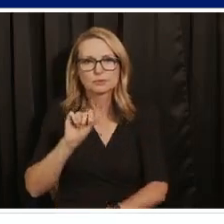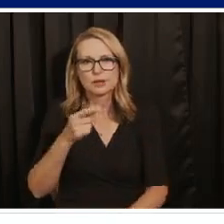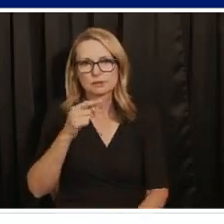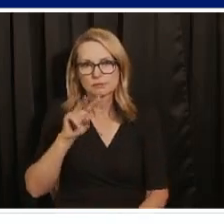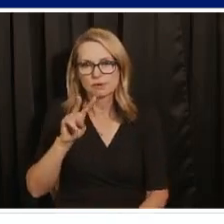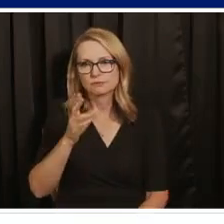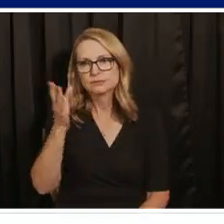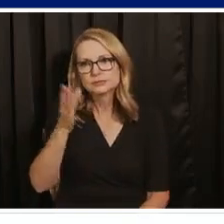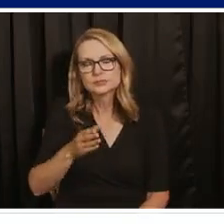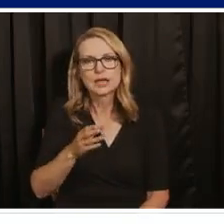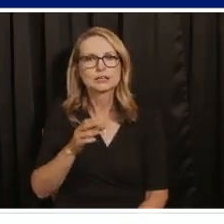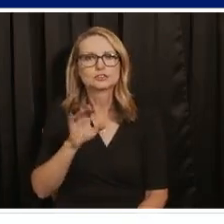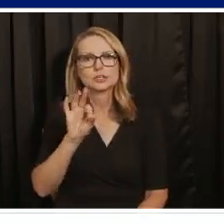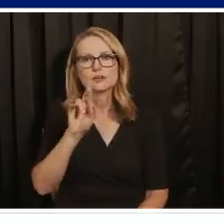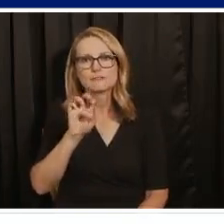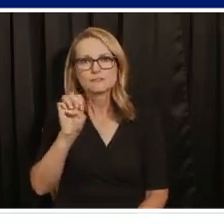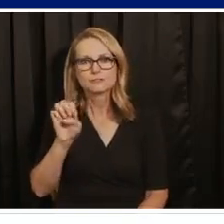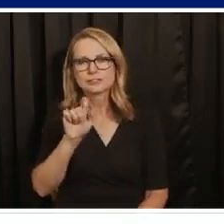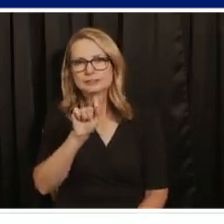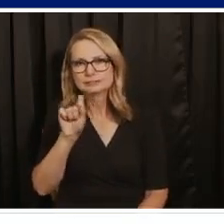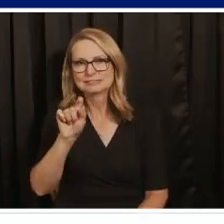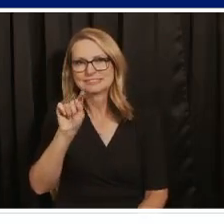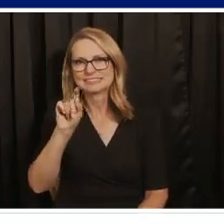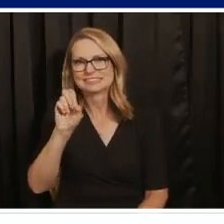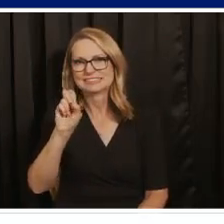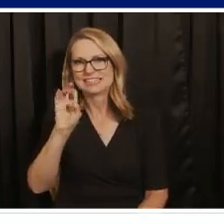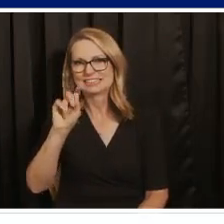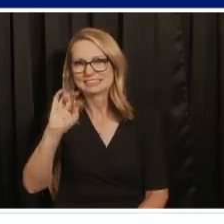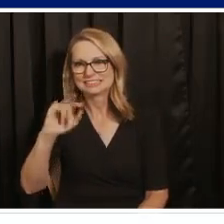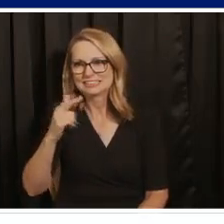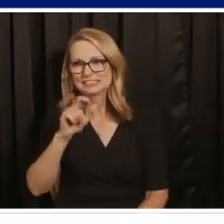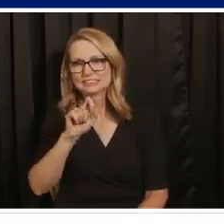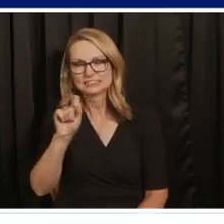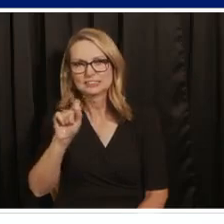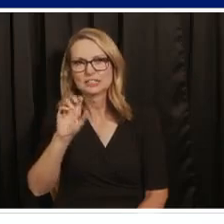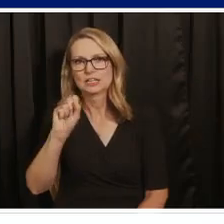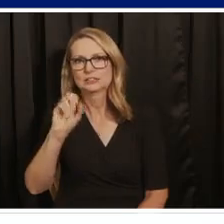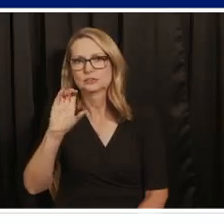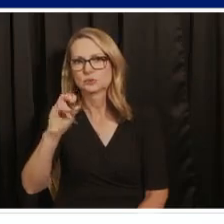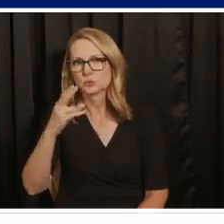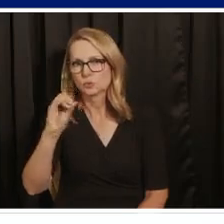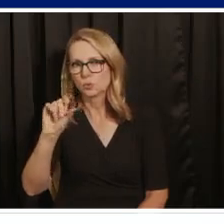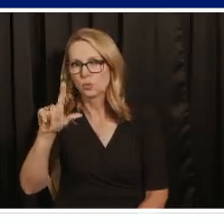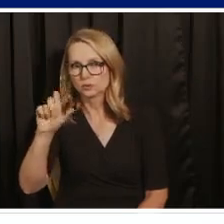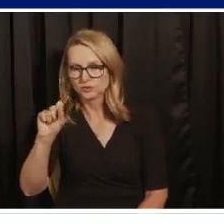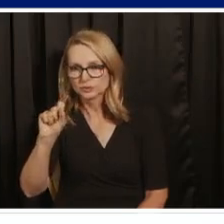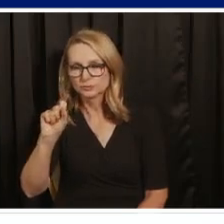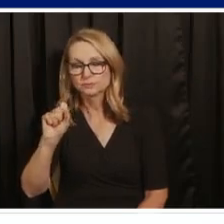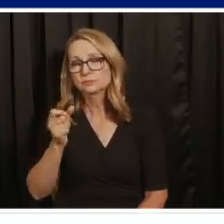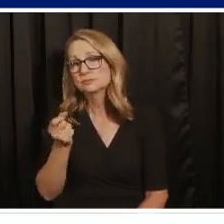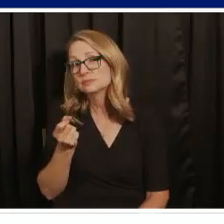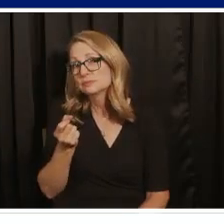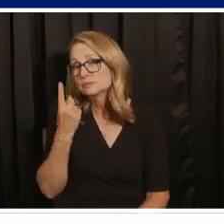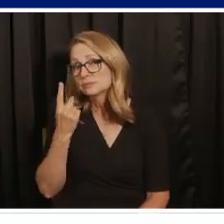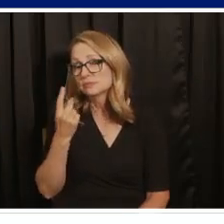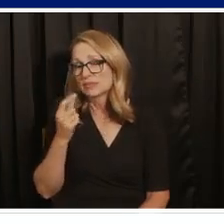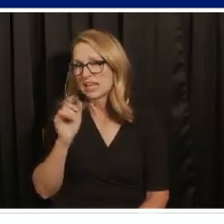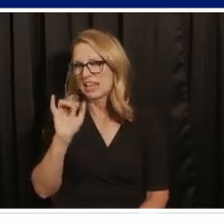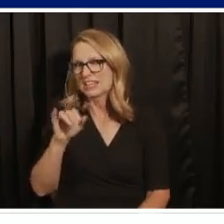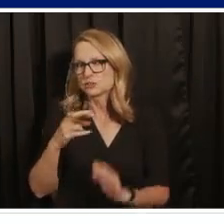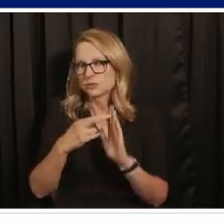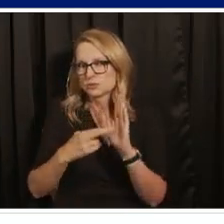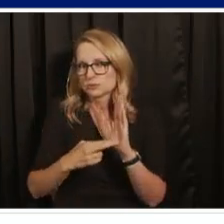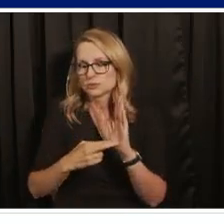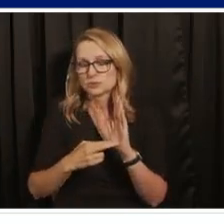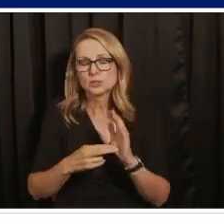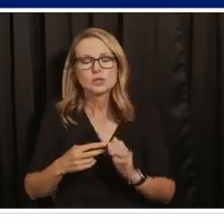That's the URL there. And again, there is no silver bullet, but surveillance